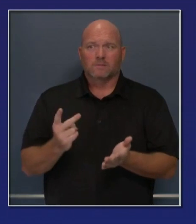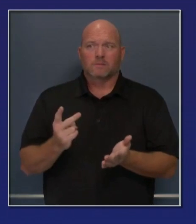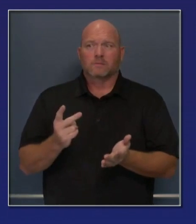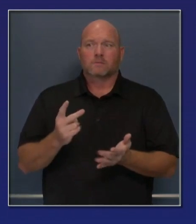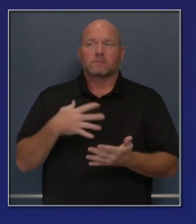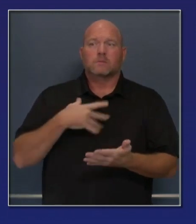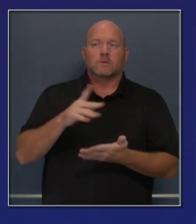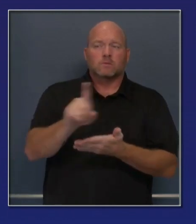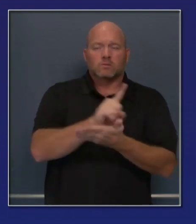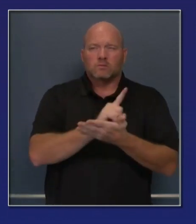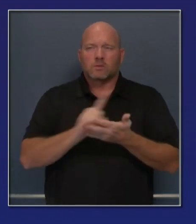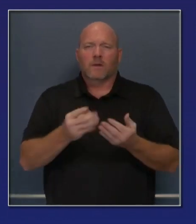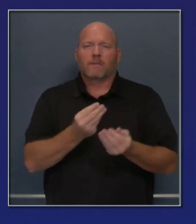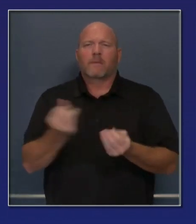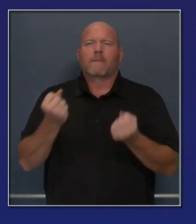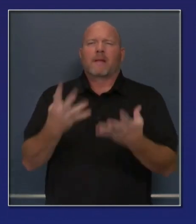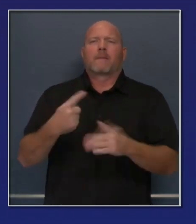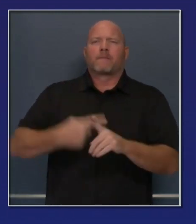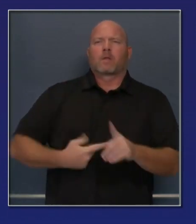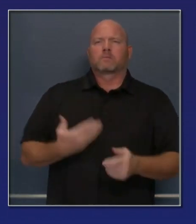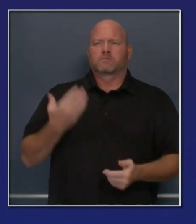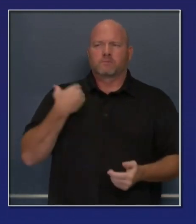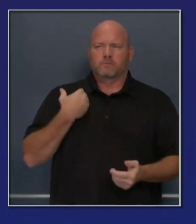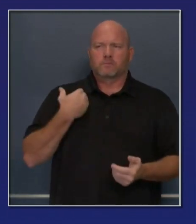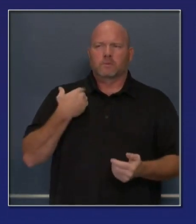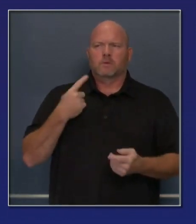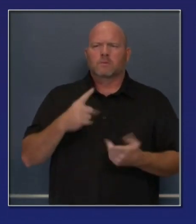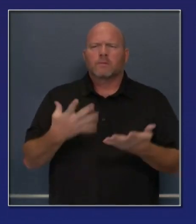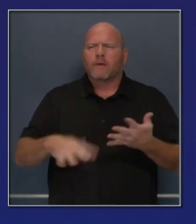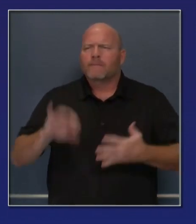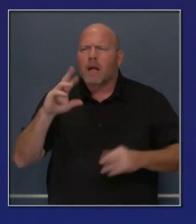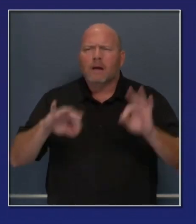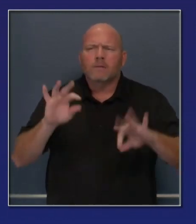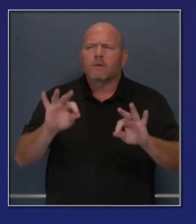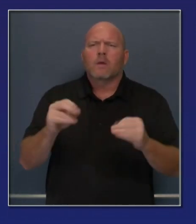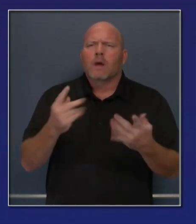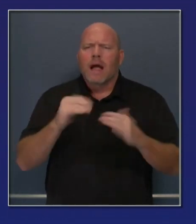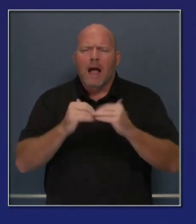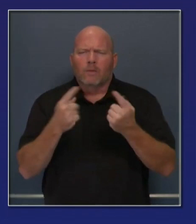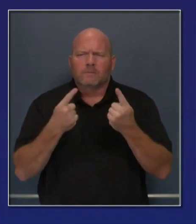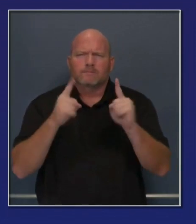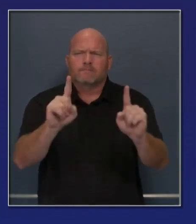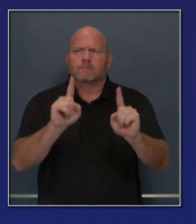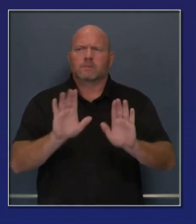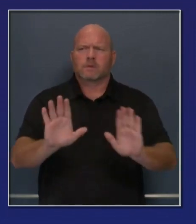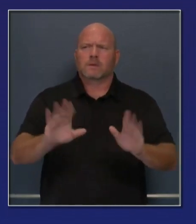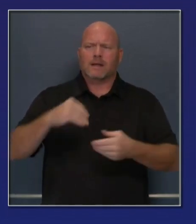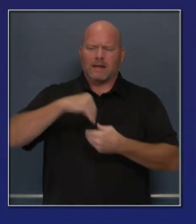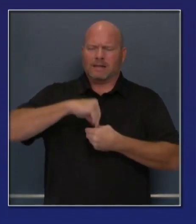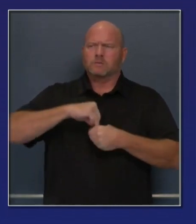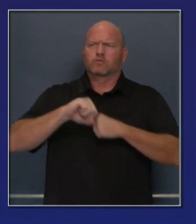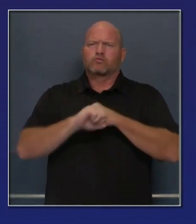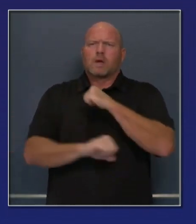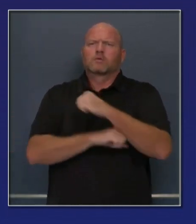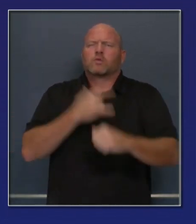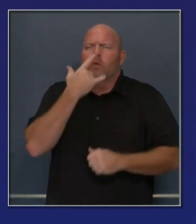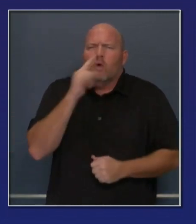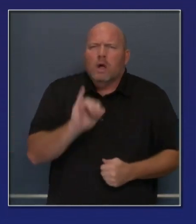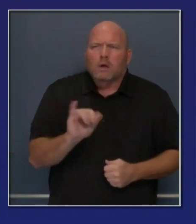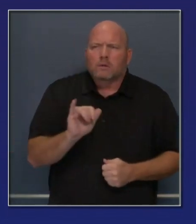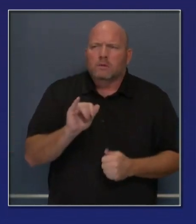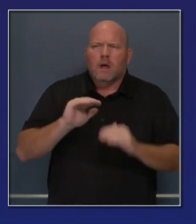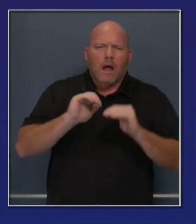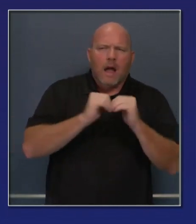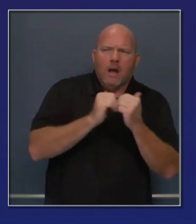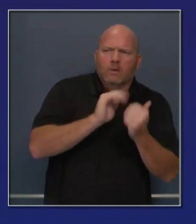ago of our local health jurisdictions to find out how successful their existing infrastructure was to contact trace